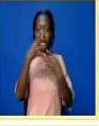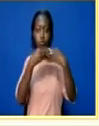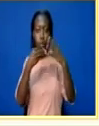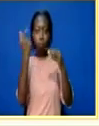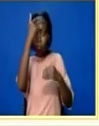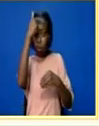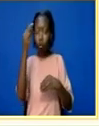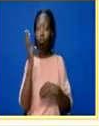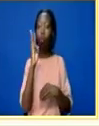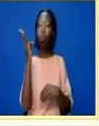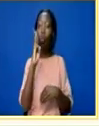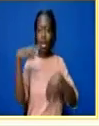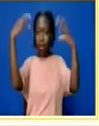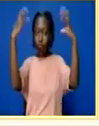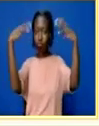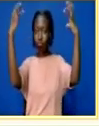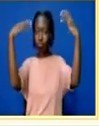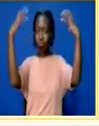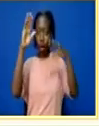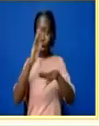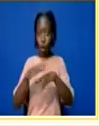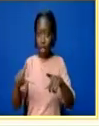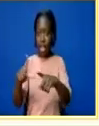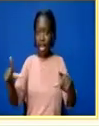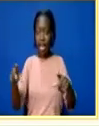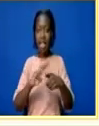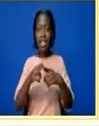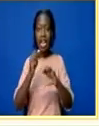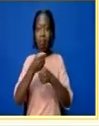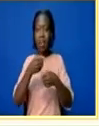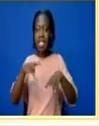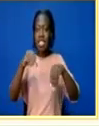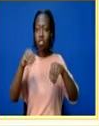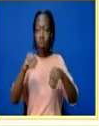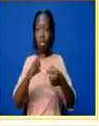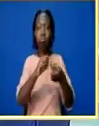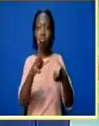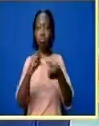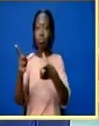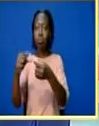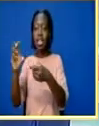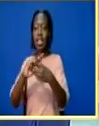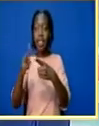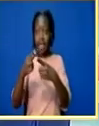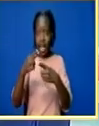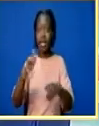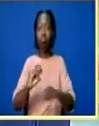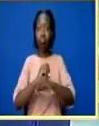to the water droplets hitting the ground, making the soil loose. Yes. And that detaching. Is detachment. Detachment.